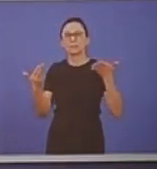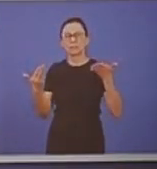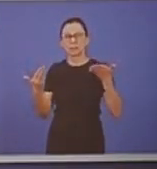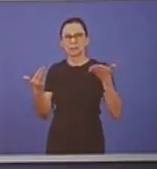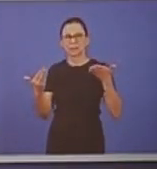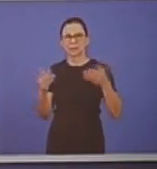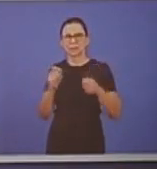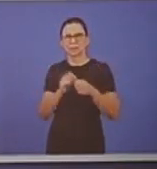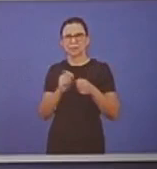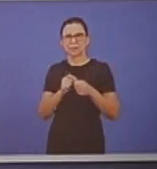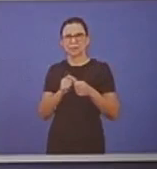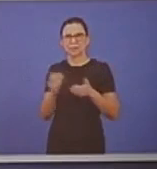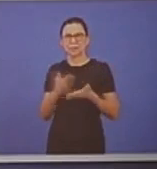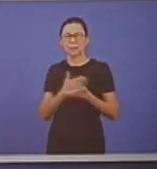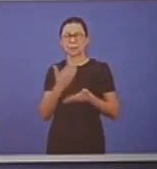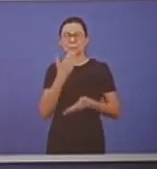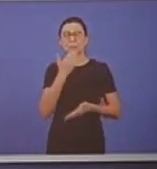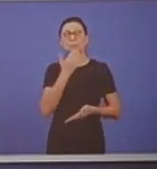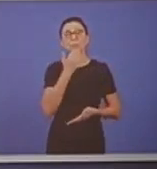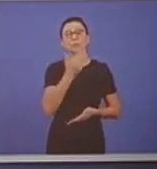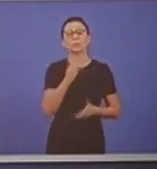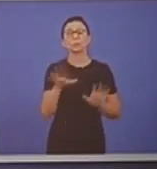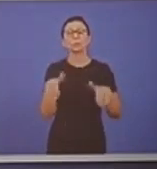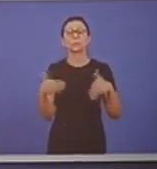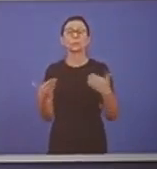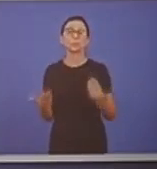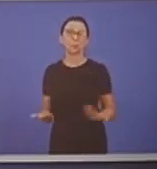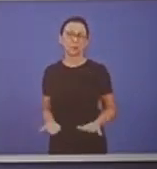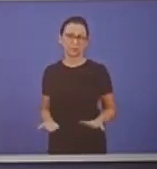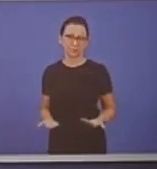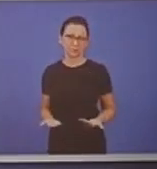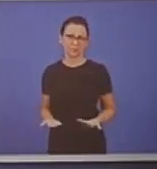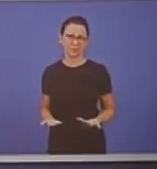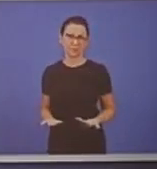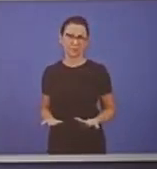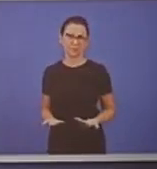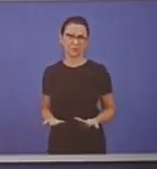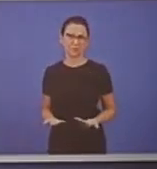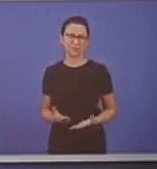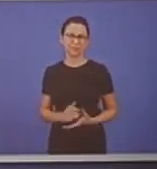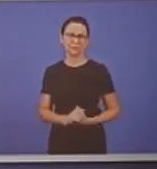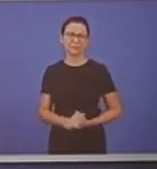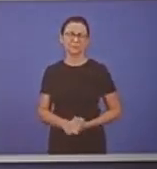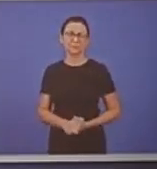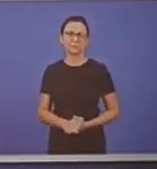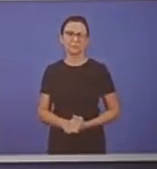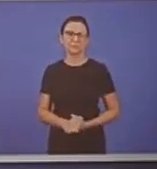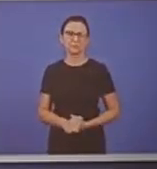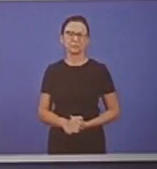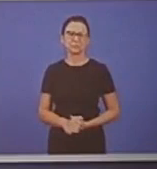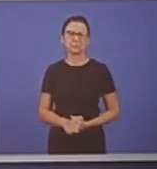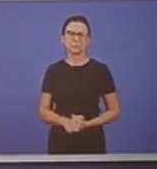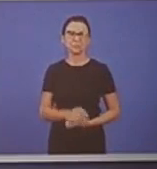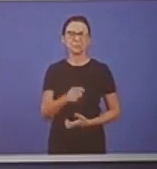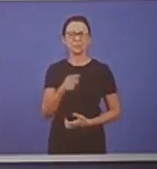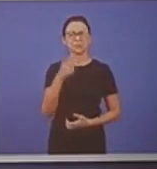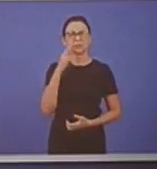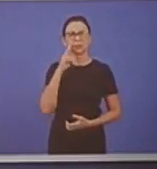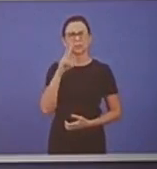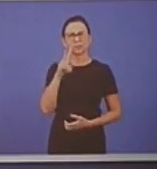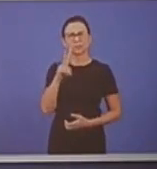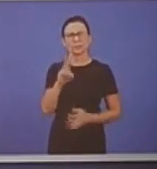What was the appealing made by the father, the one that made the wedding and invited?